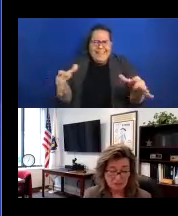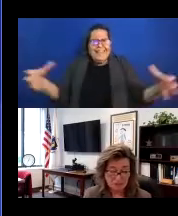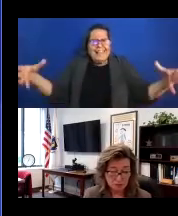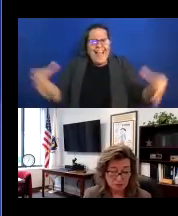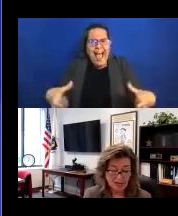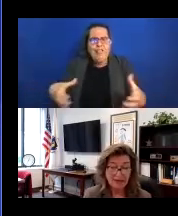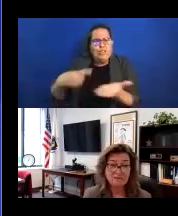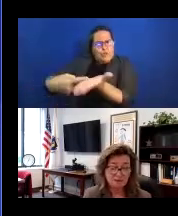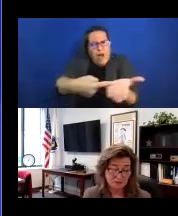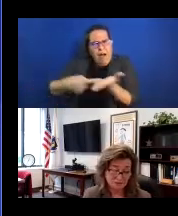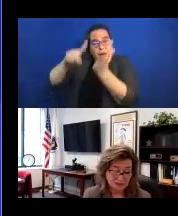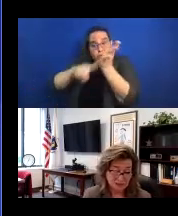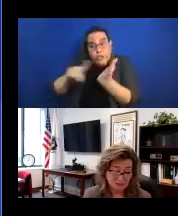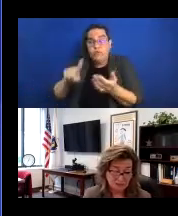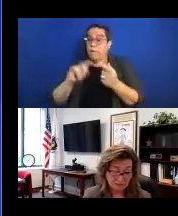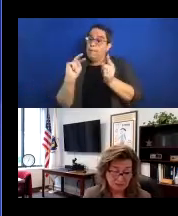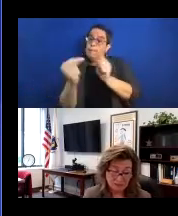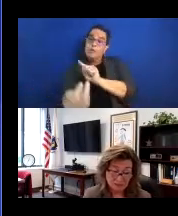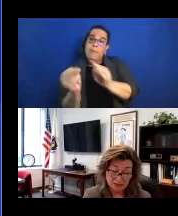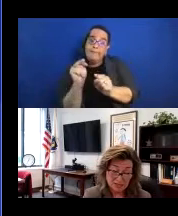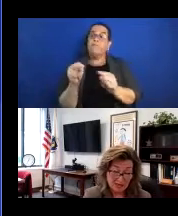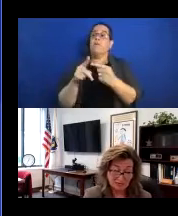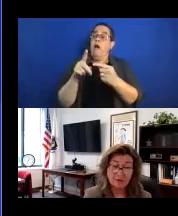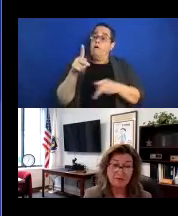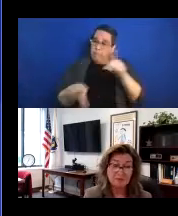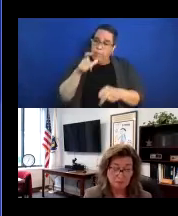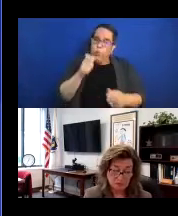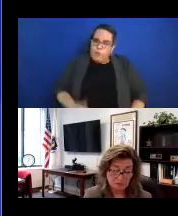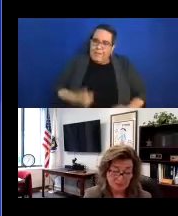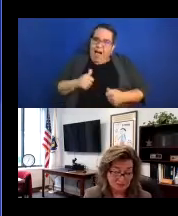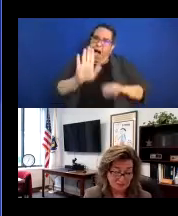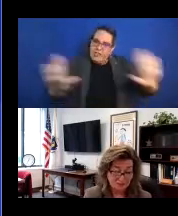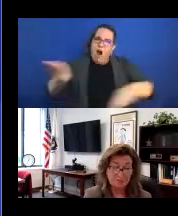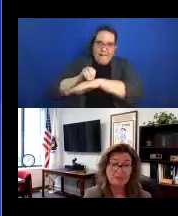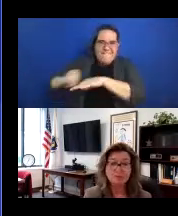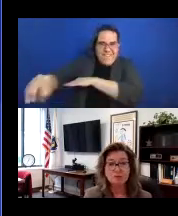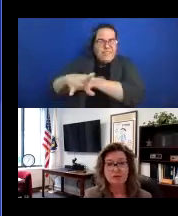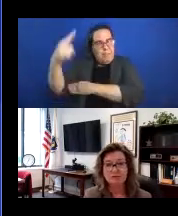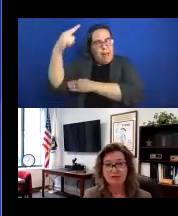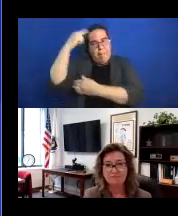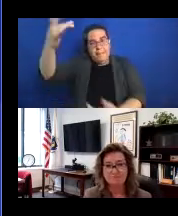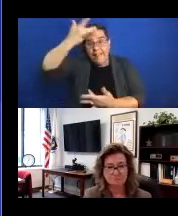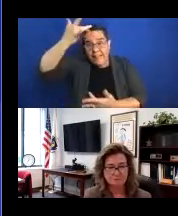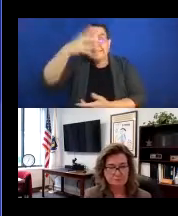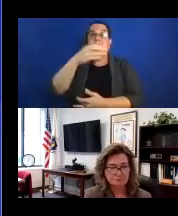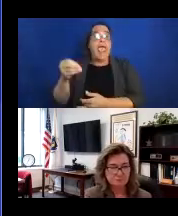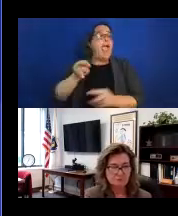of people whose lives are affected by mental illness and from the perspective of the people who love them.